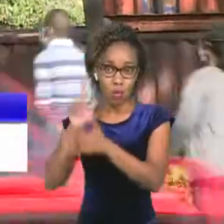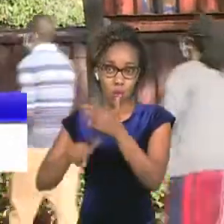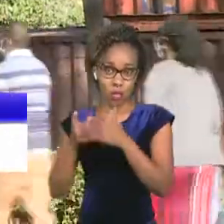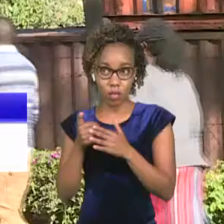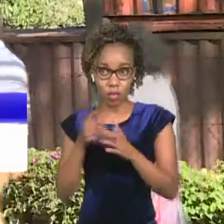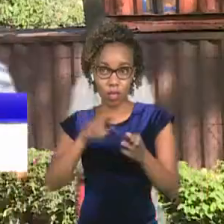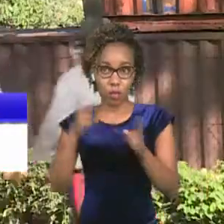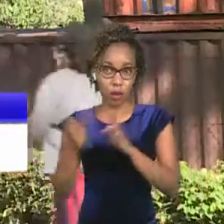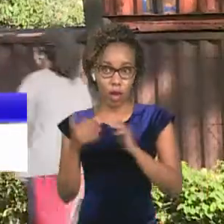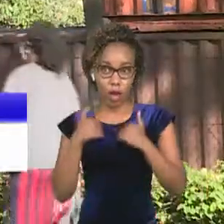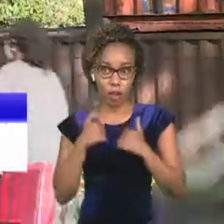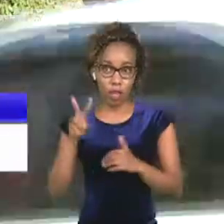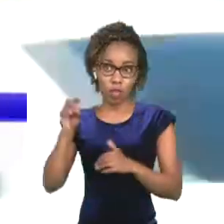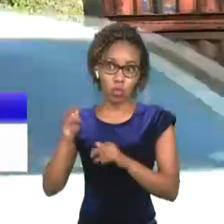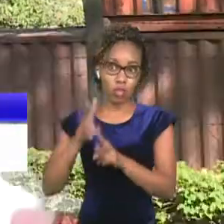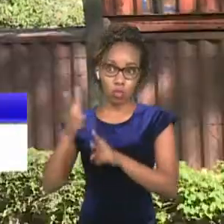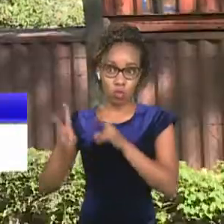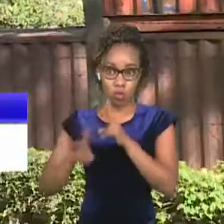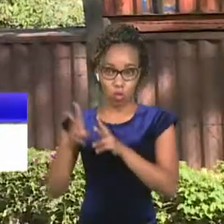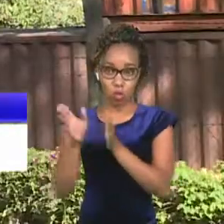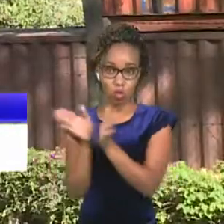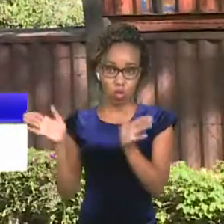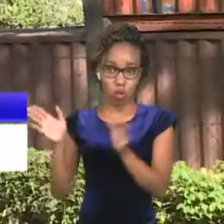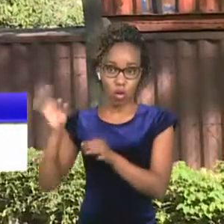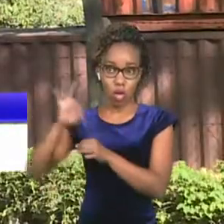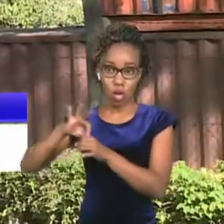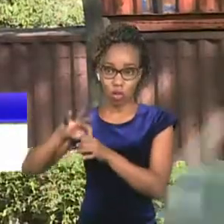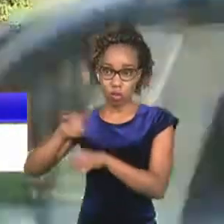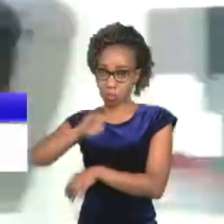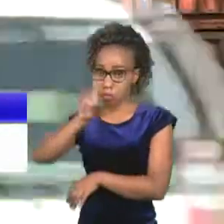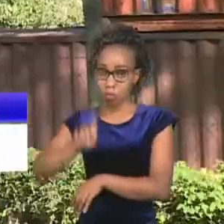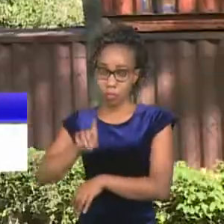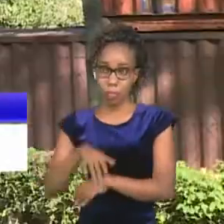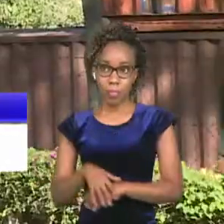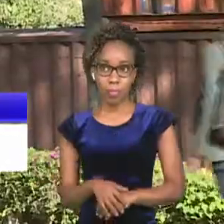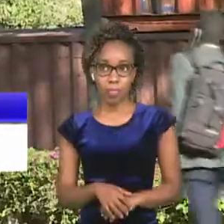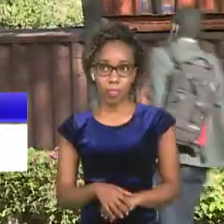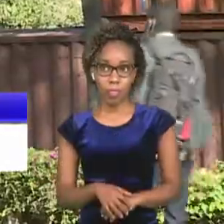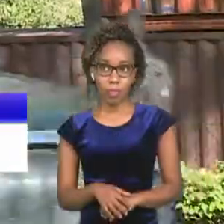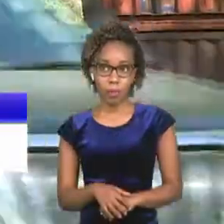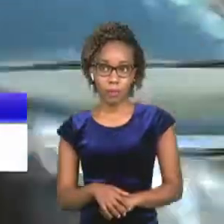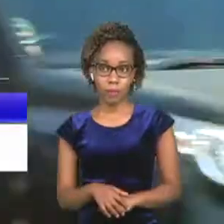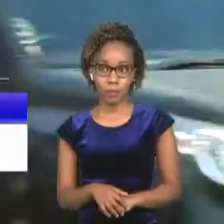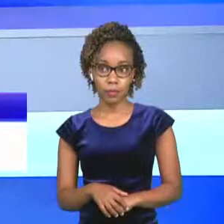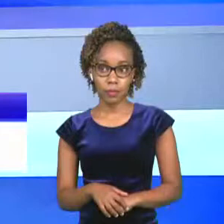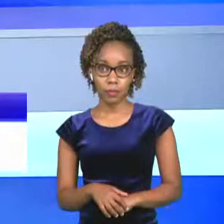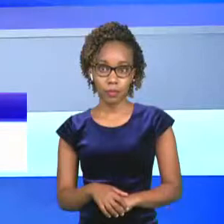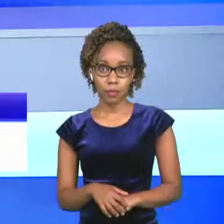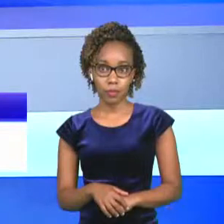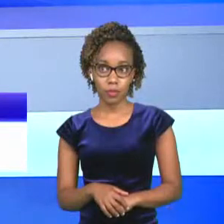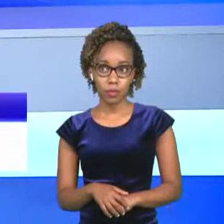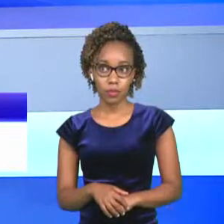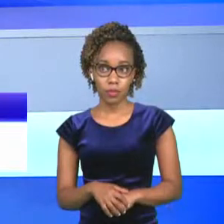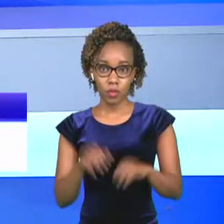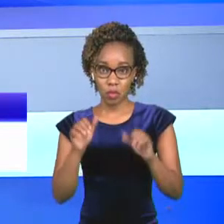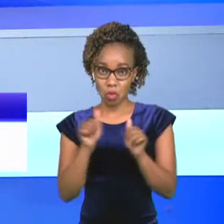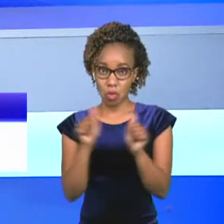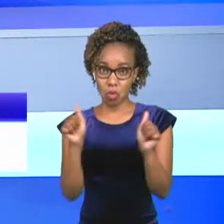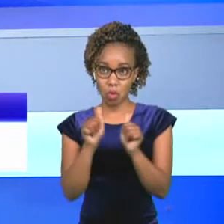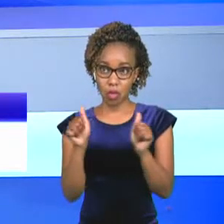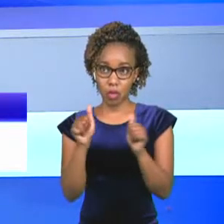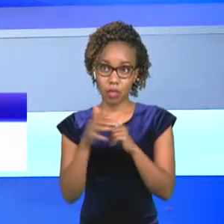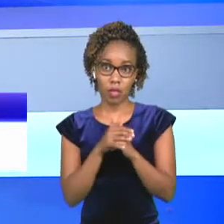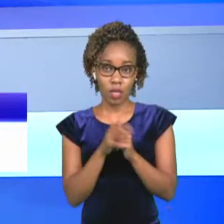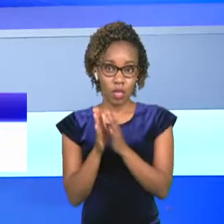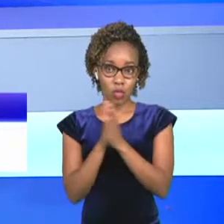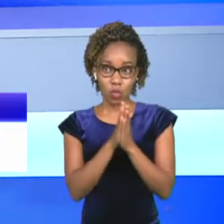referendum have in the 2022 general elections? Majibu Kitsao, Switch TV News, Nairobi. Well, Majibu